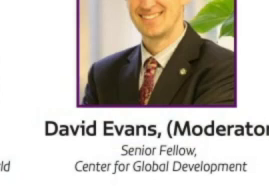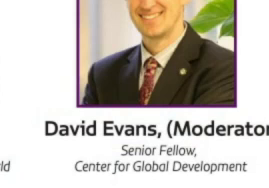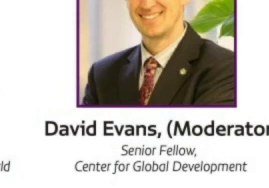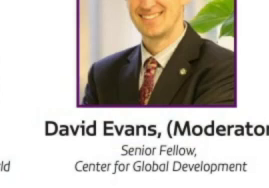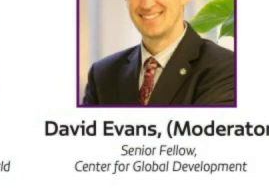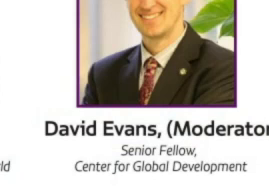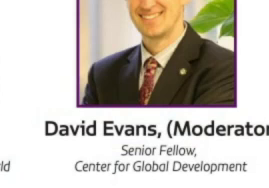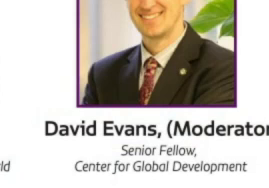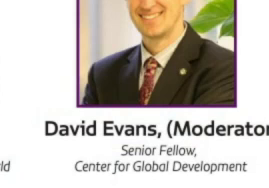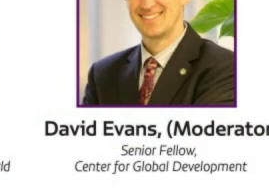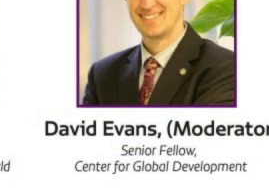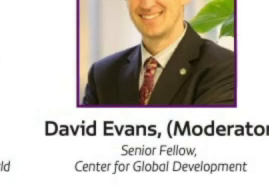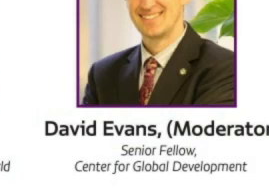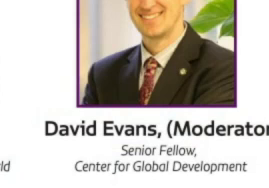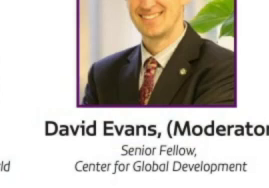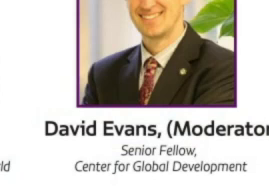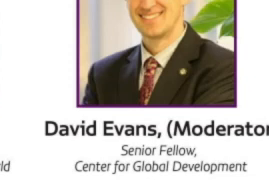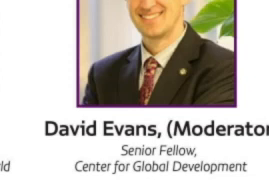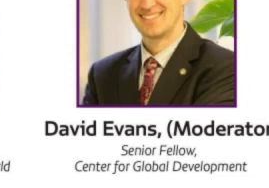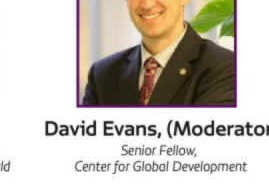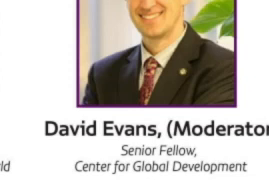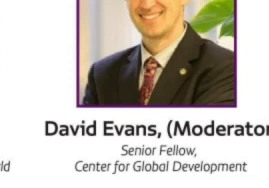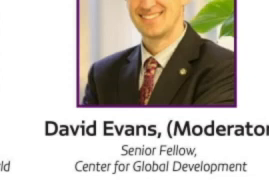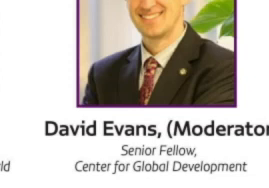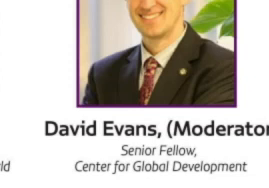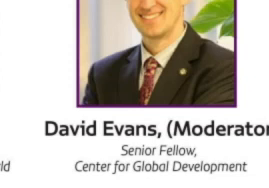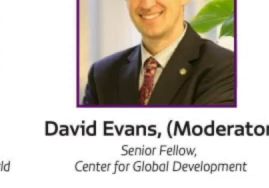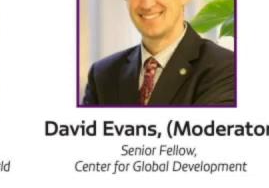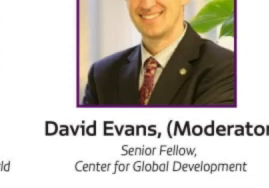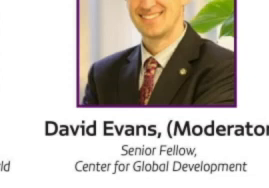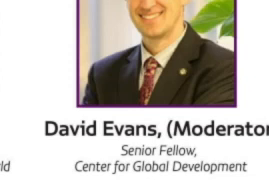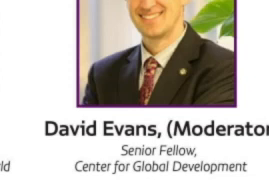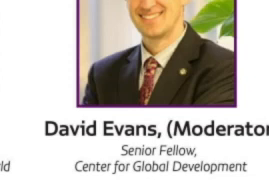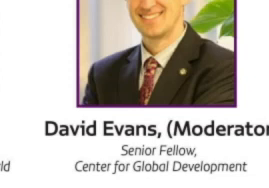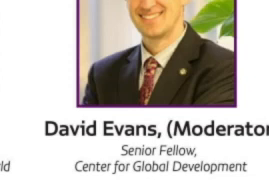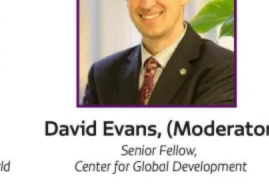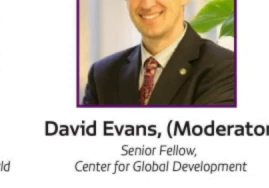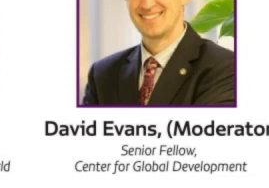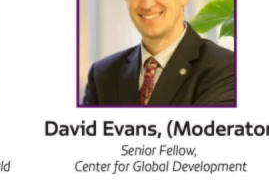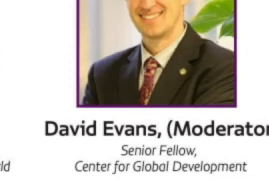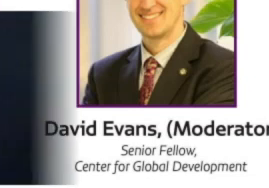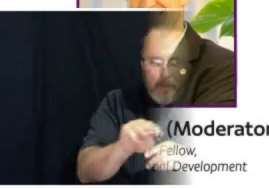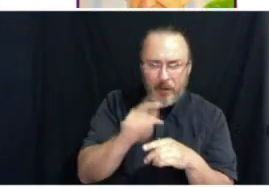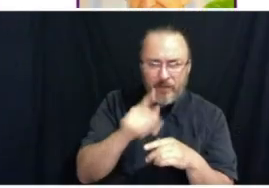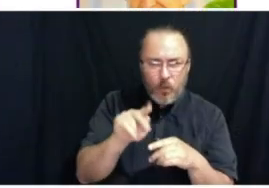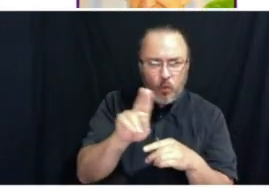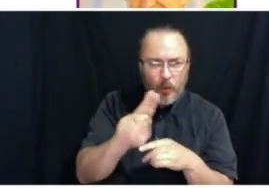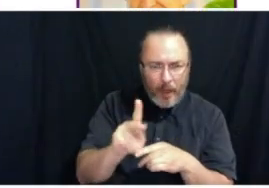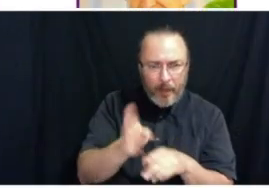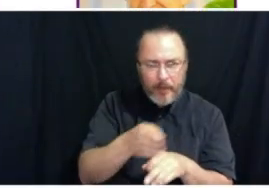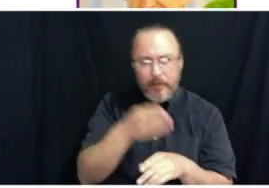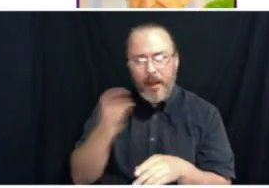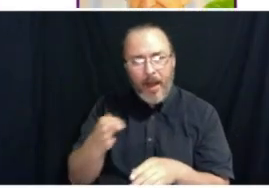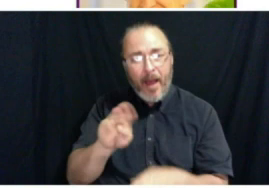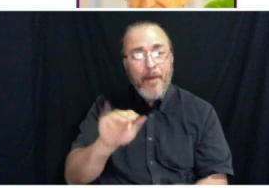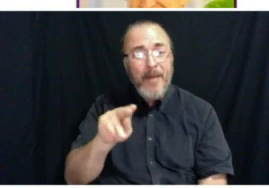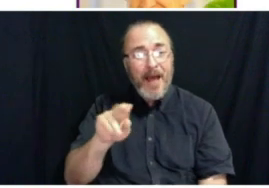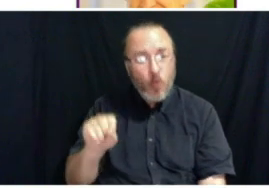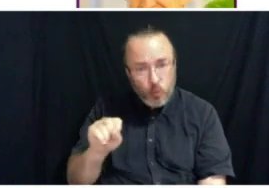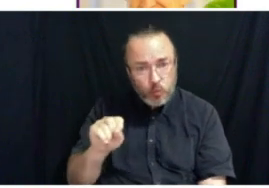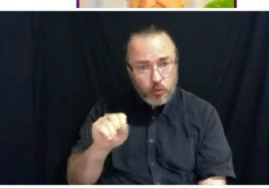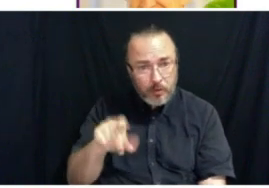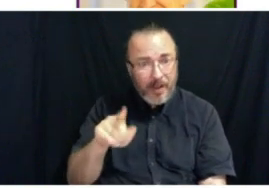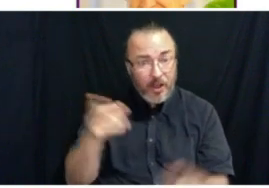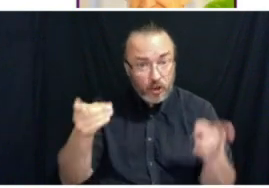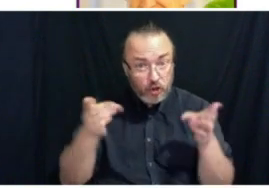Envoy for Global Education and the former Prime Minister for the United Kingdom. We'll hear from Manos Antoninis, the Director of the Global